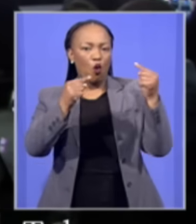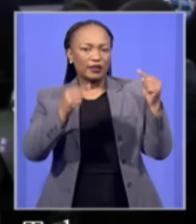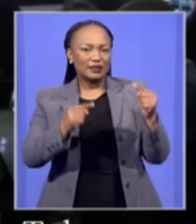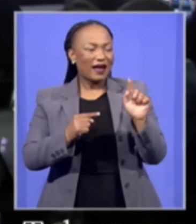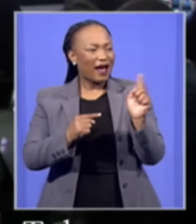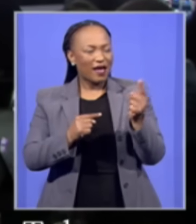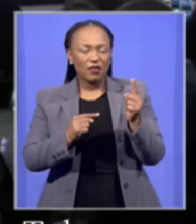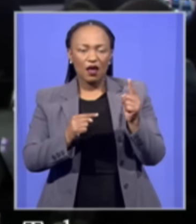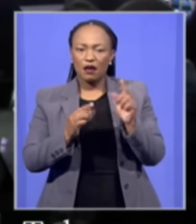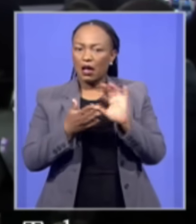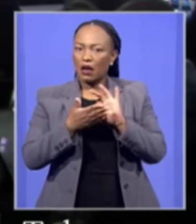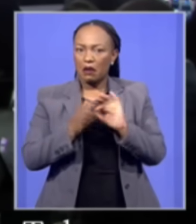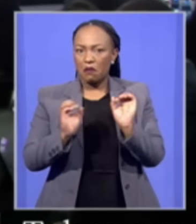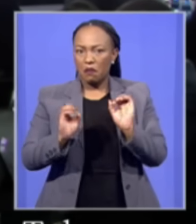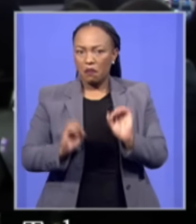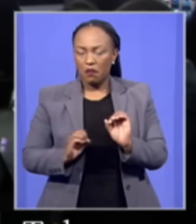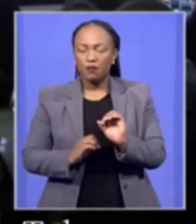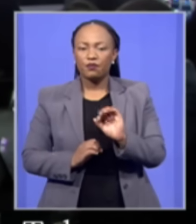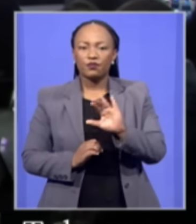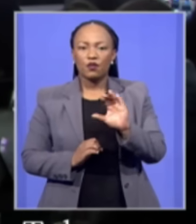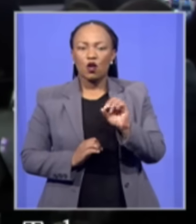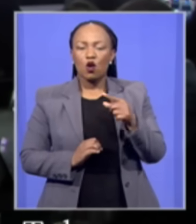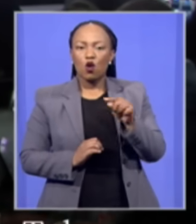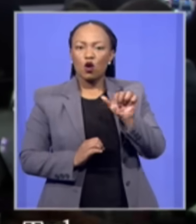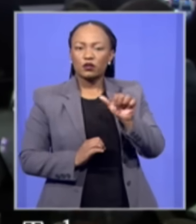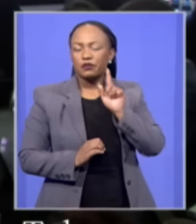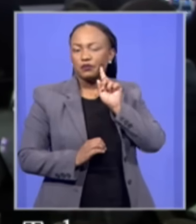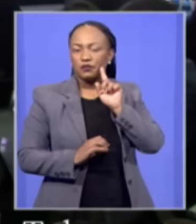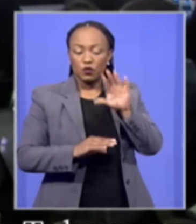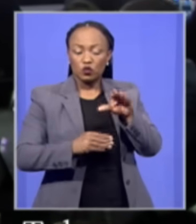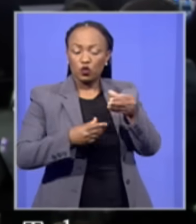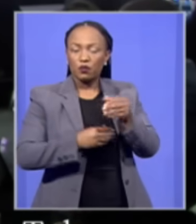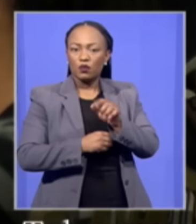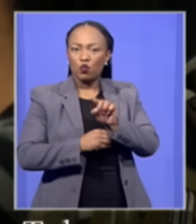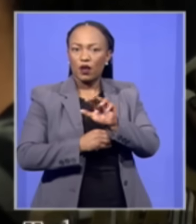Lefapha la Makgotla a Metse le lekola botjha tokomane ya 1998 ya bomasepala.